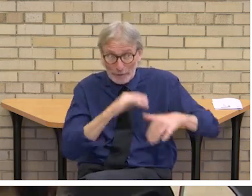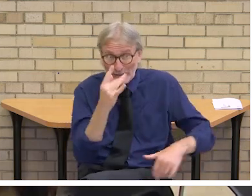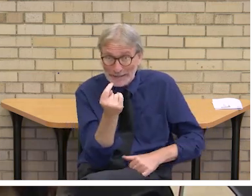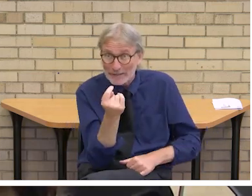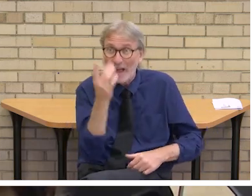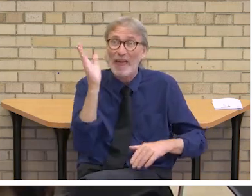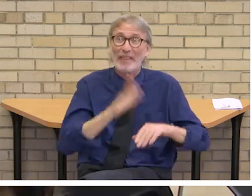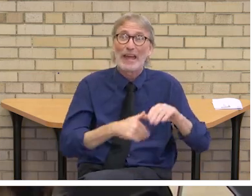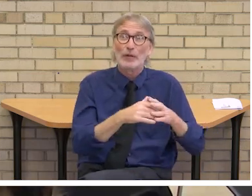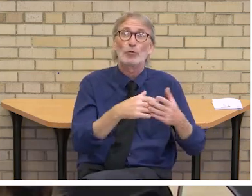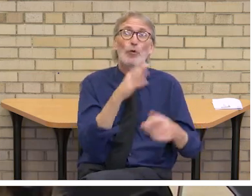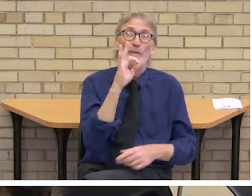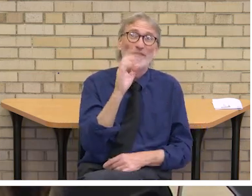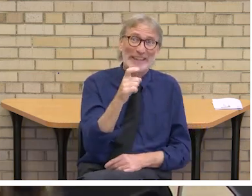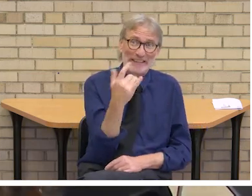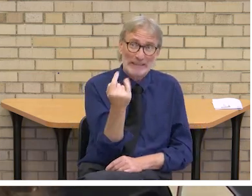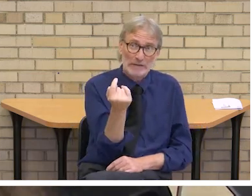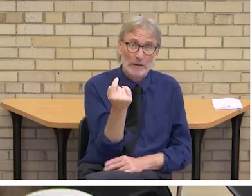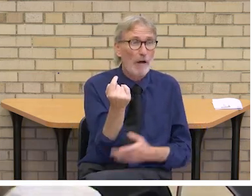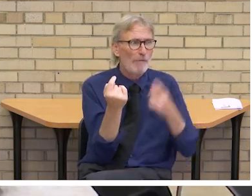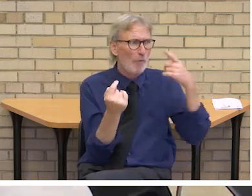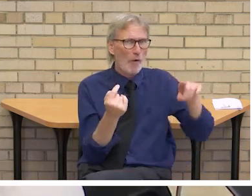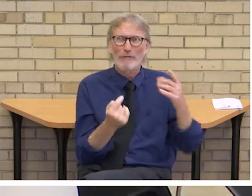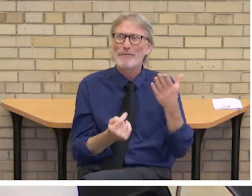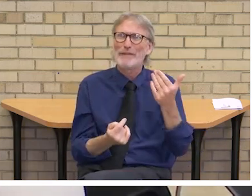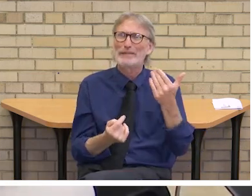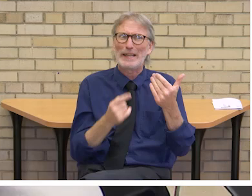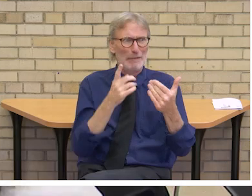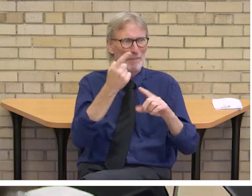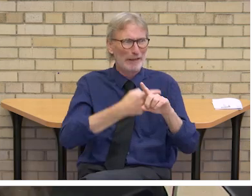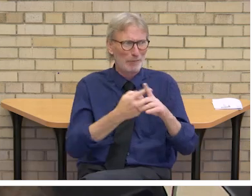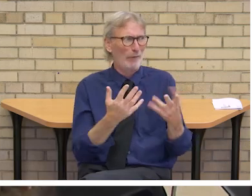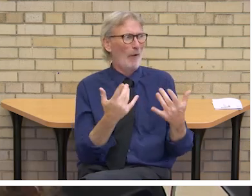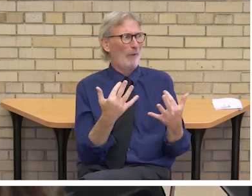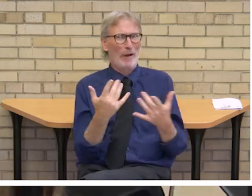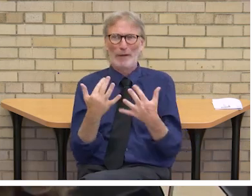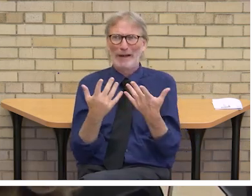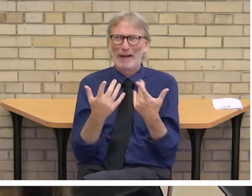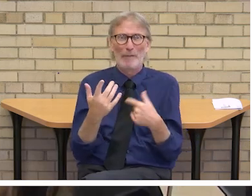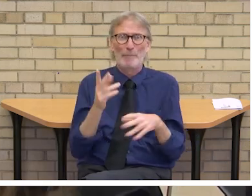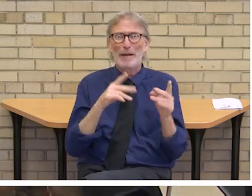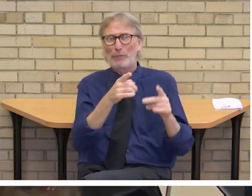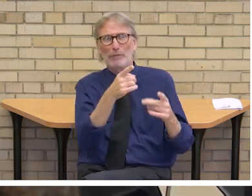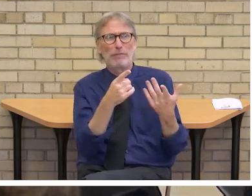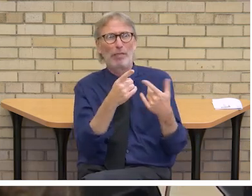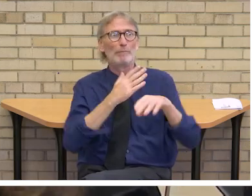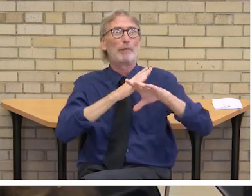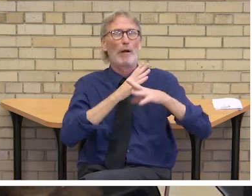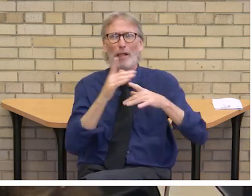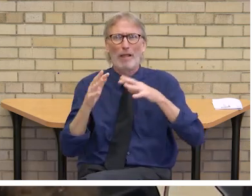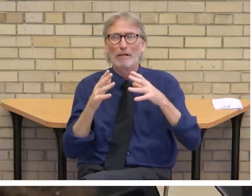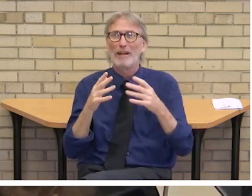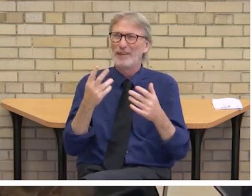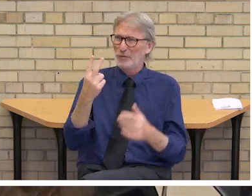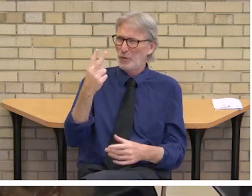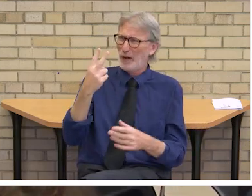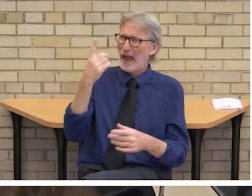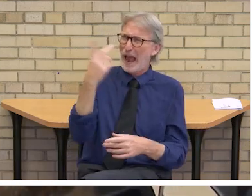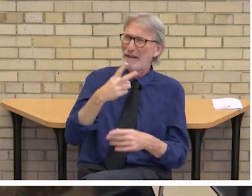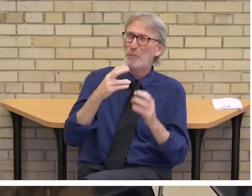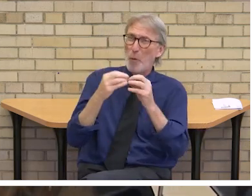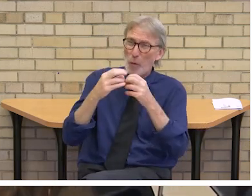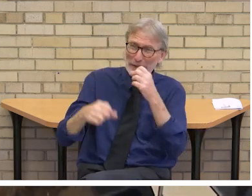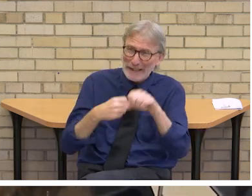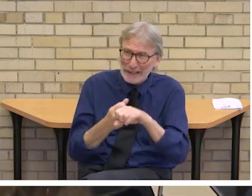here, for 15 months, they've already been displaced with this bridge. Again, now we got another 2.5 years on